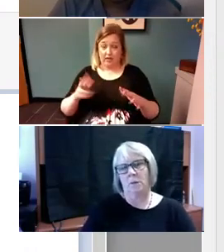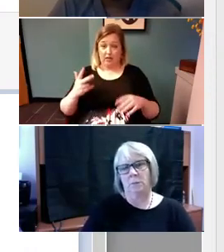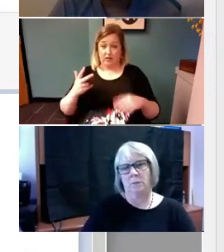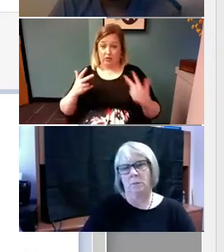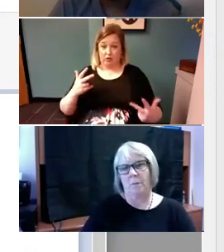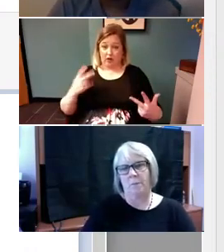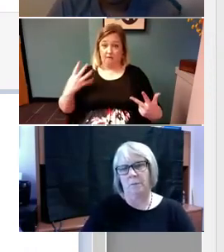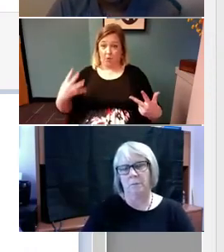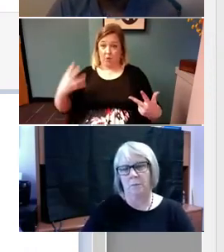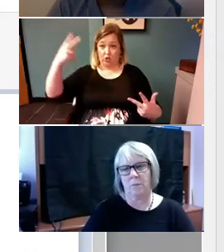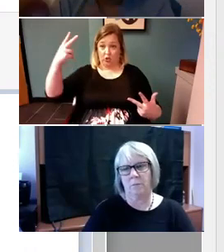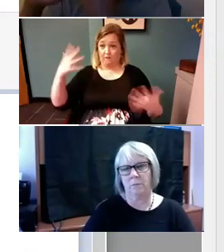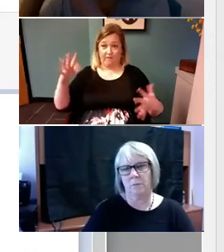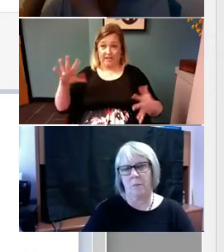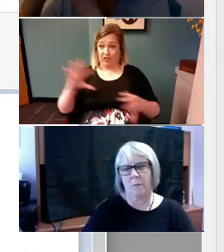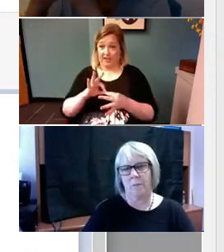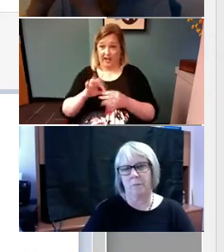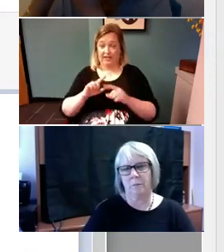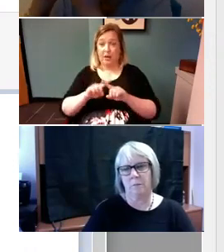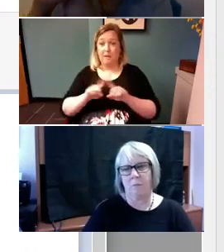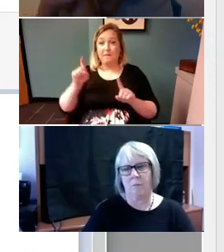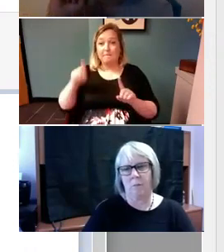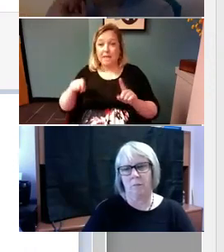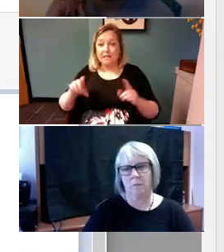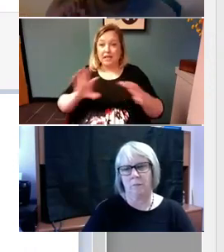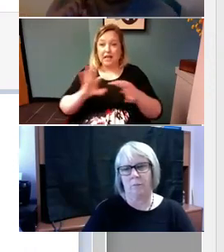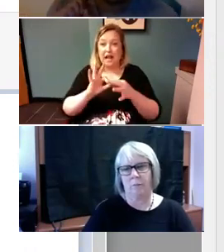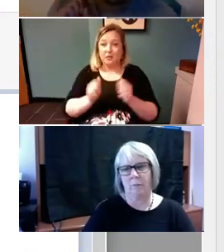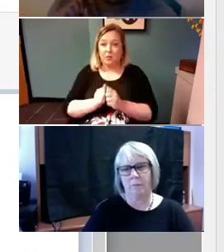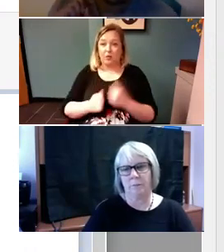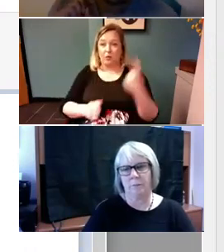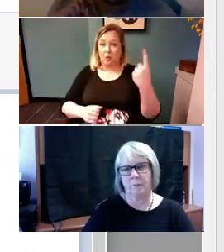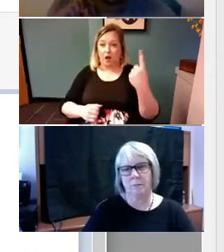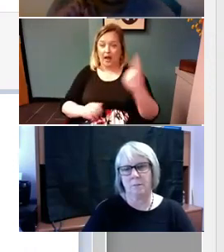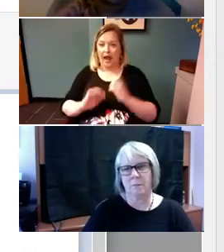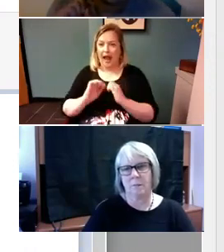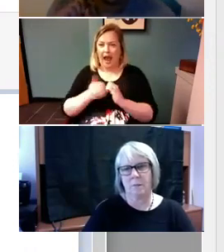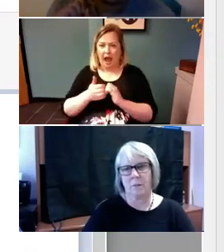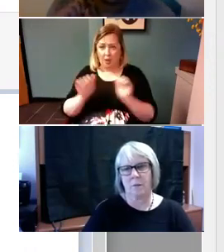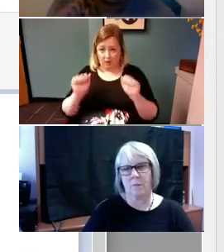Now, can I connect to 1 without any overlapping edges?